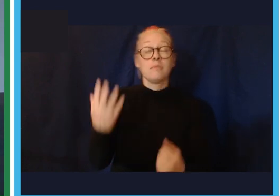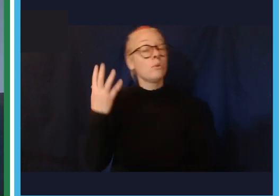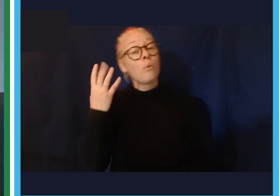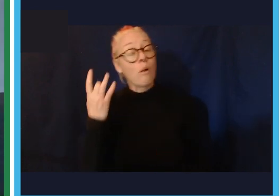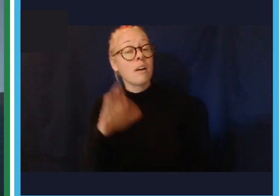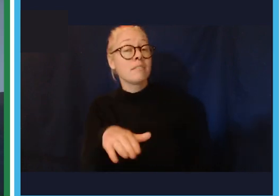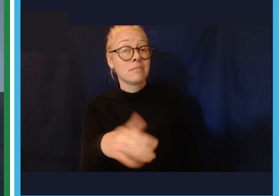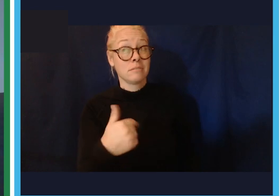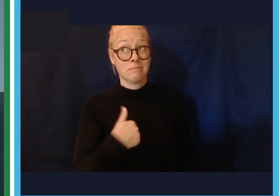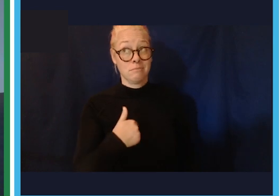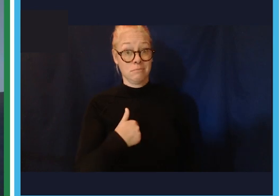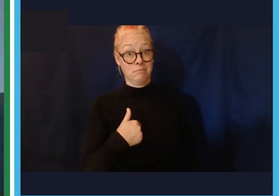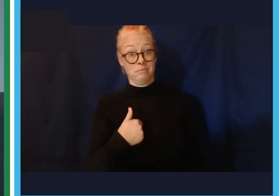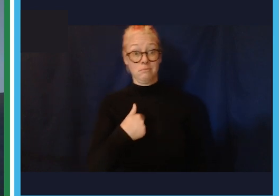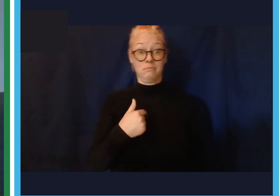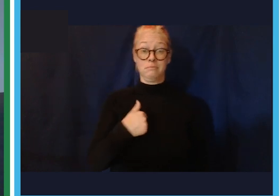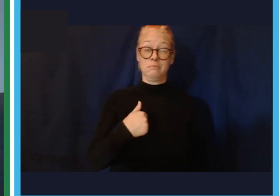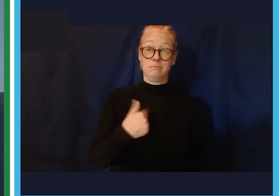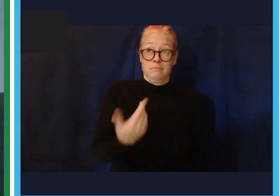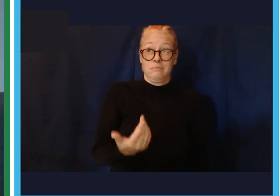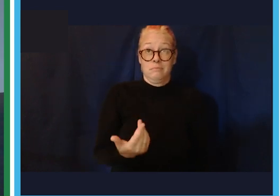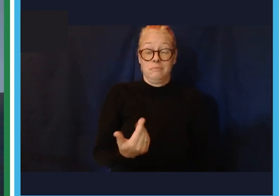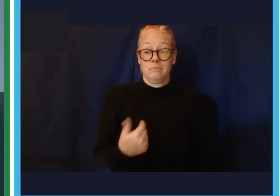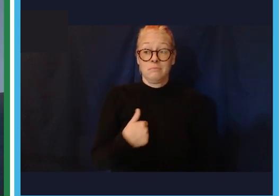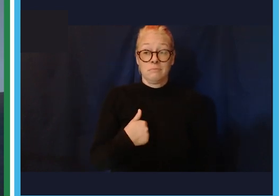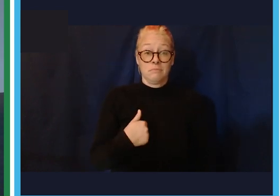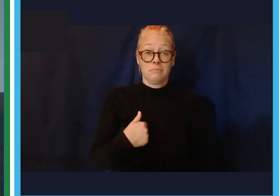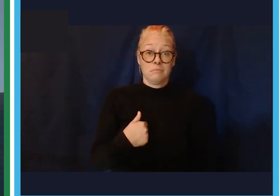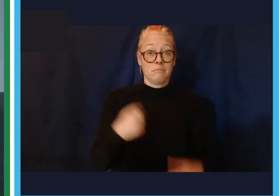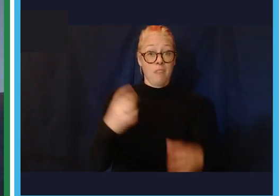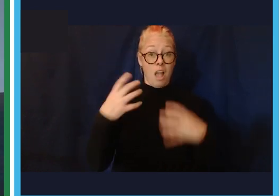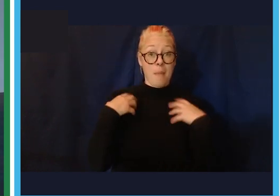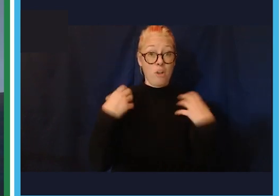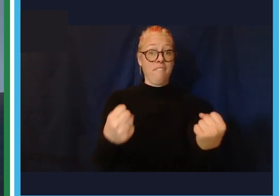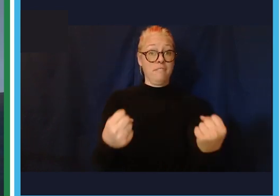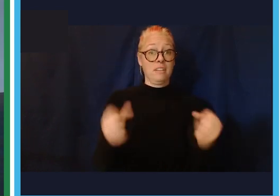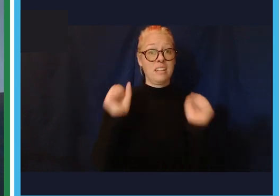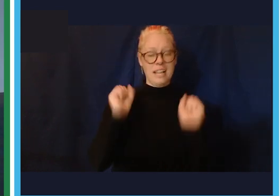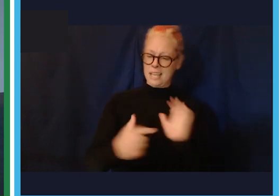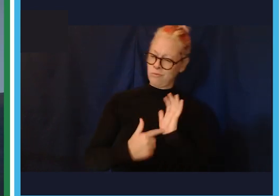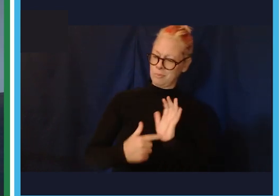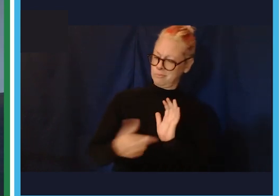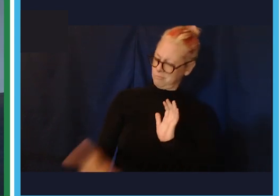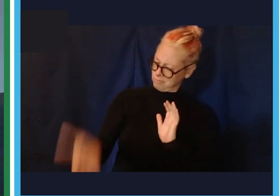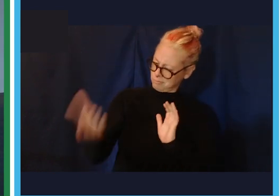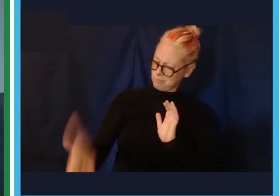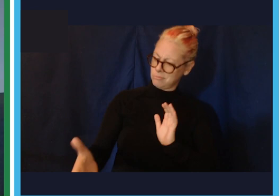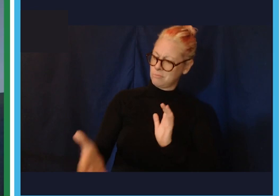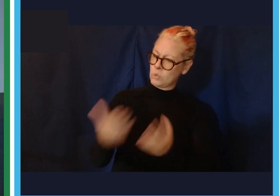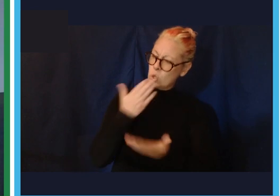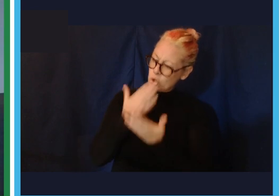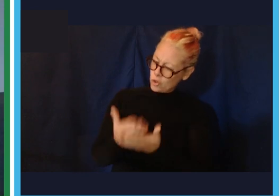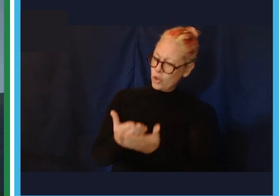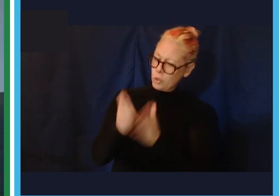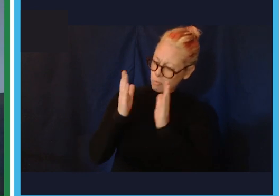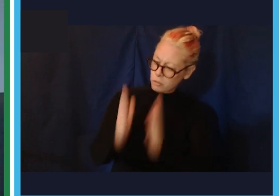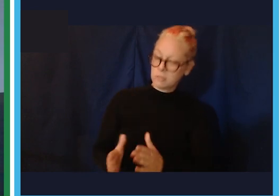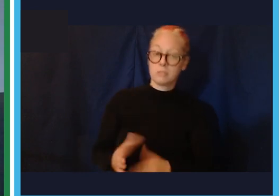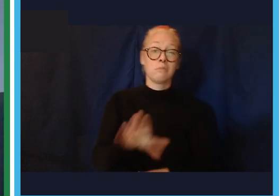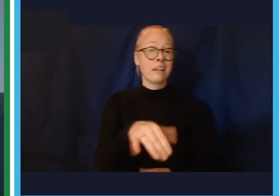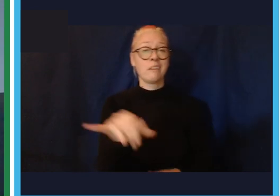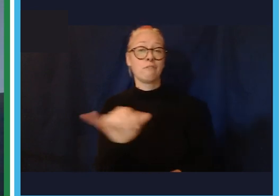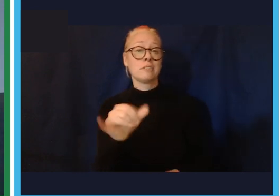inside and out, and really understand Ty inside and out, and really understand where they are going